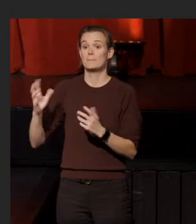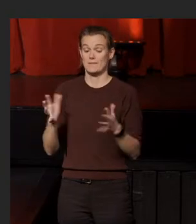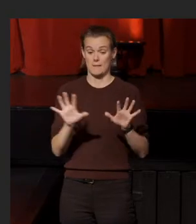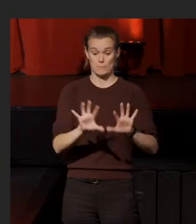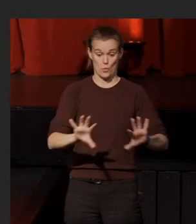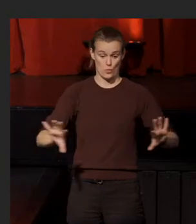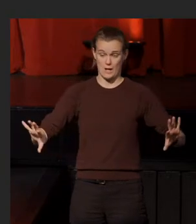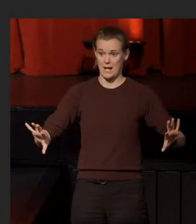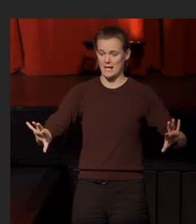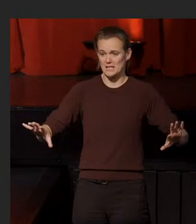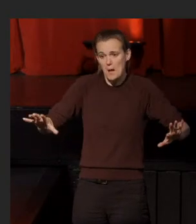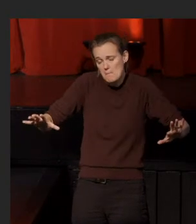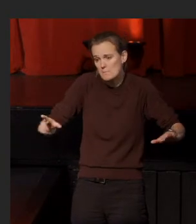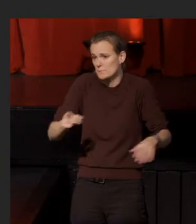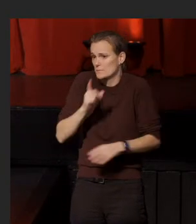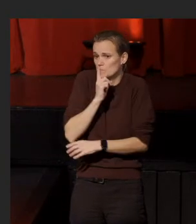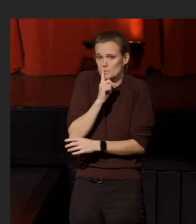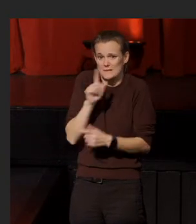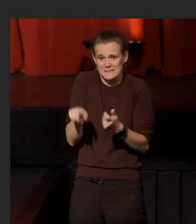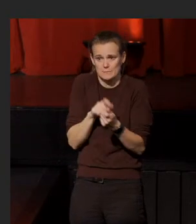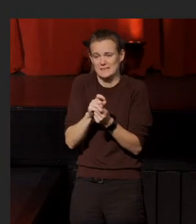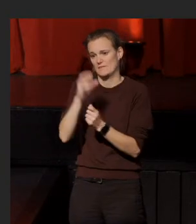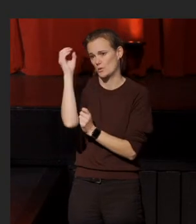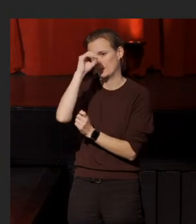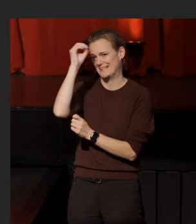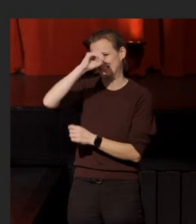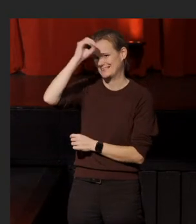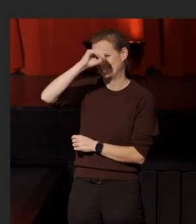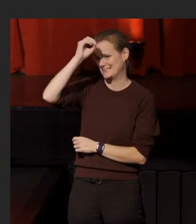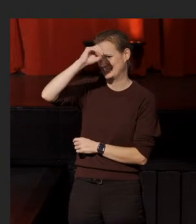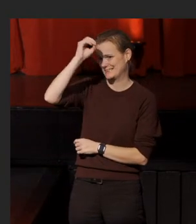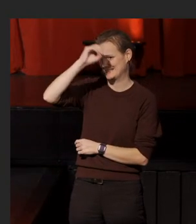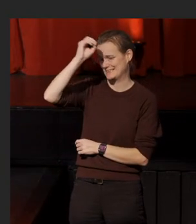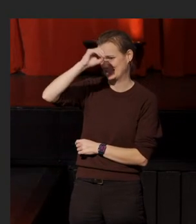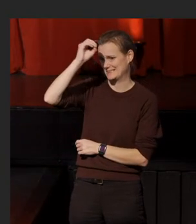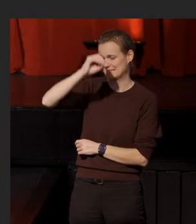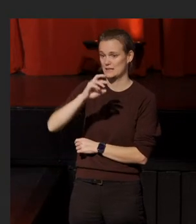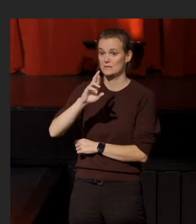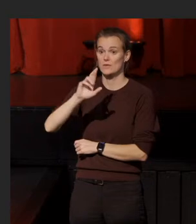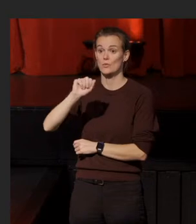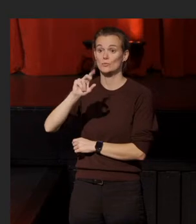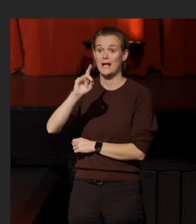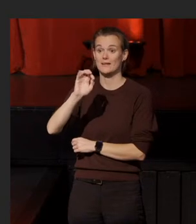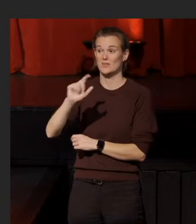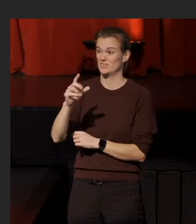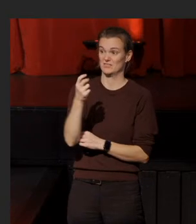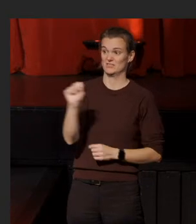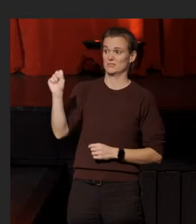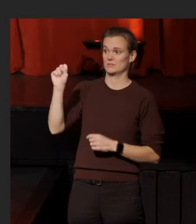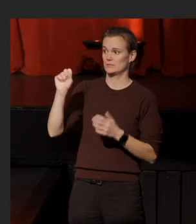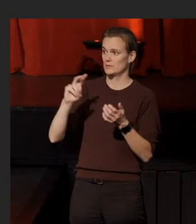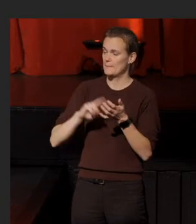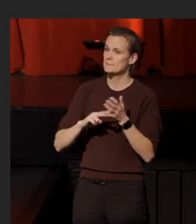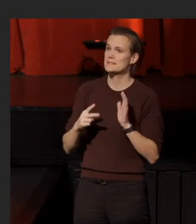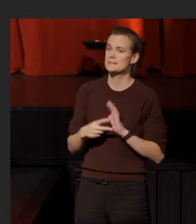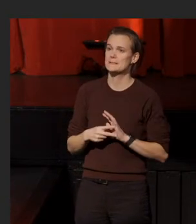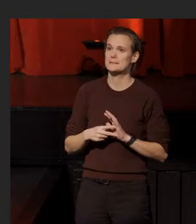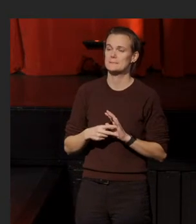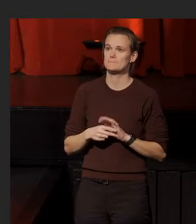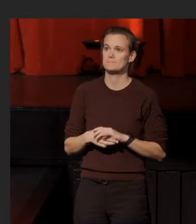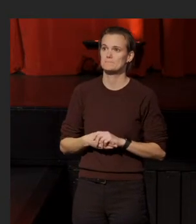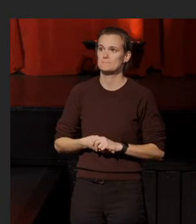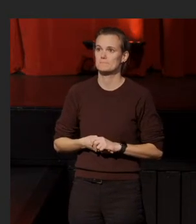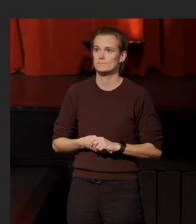to be. Radicalization is often more about encouraging people to